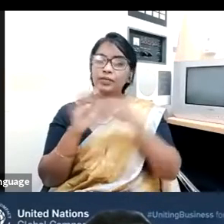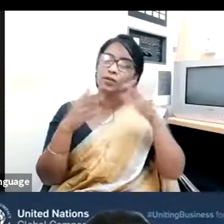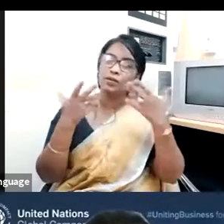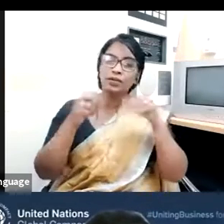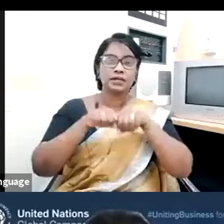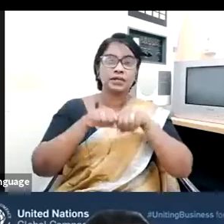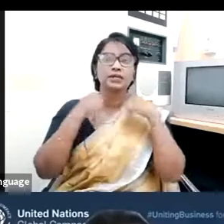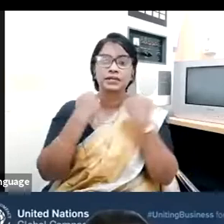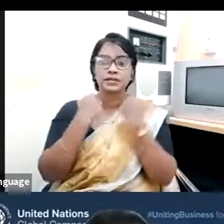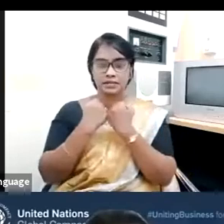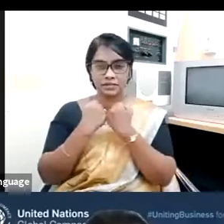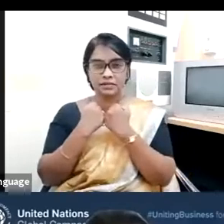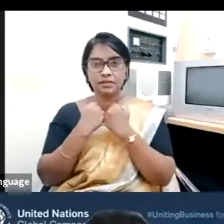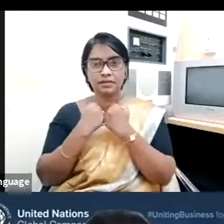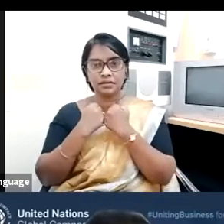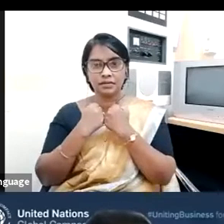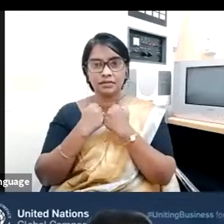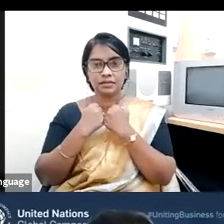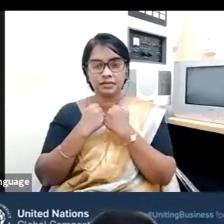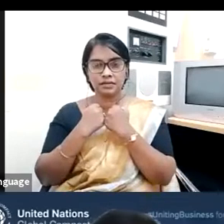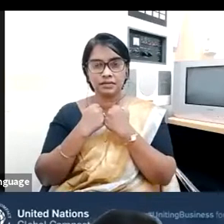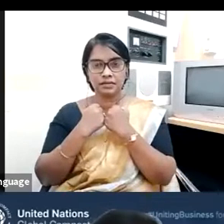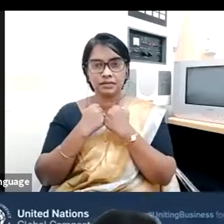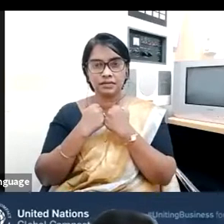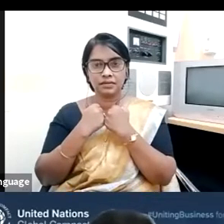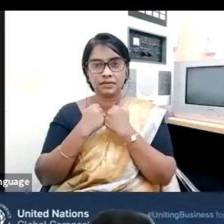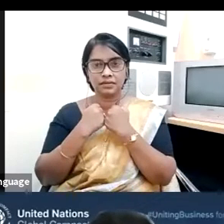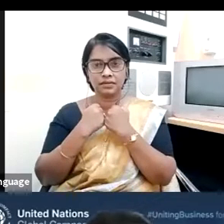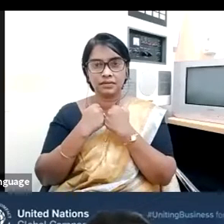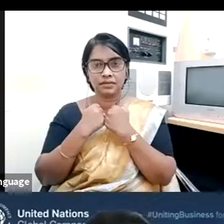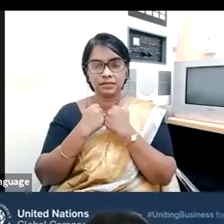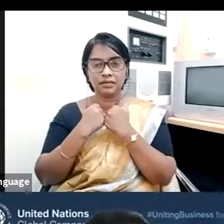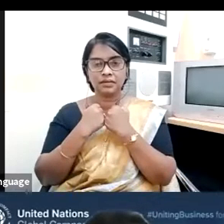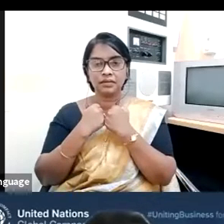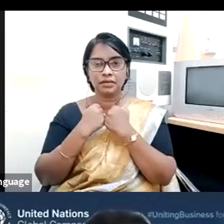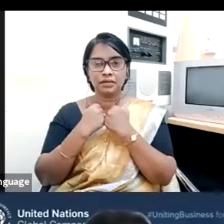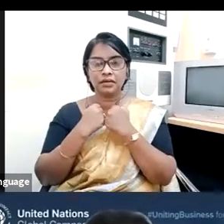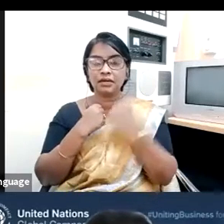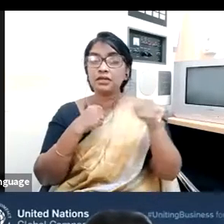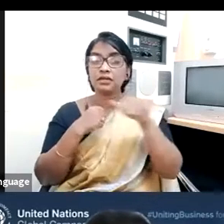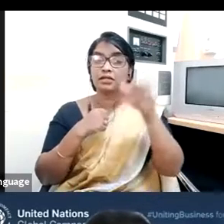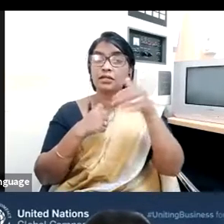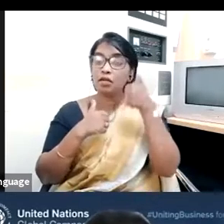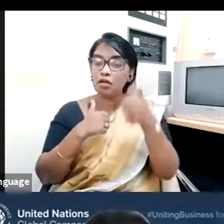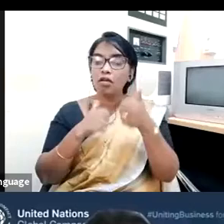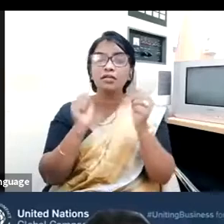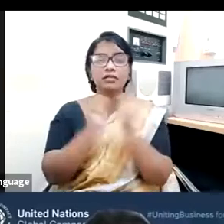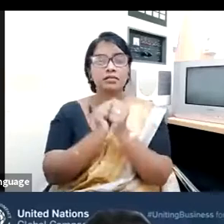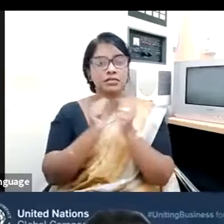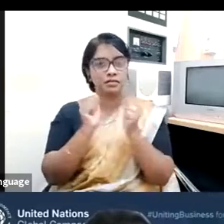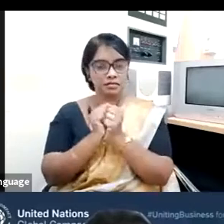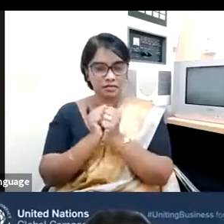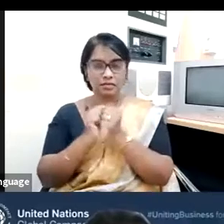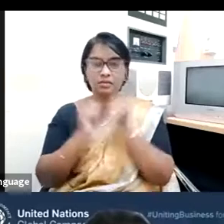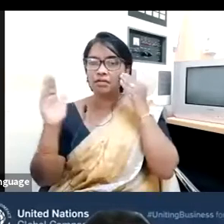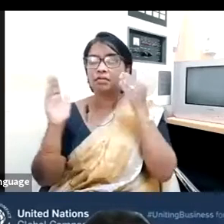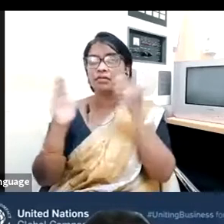of doing good to look good, as opposed to doing what is needed to stave